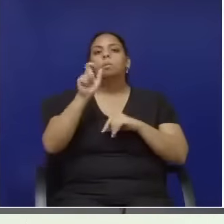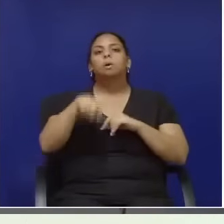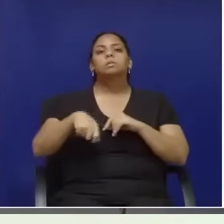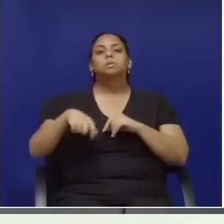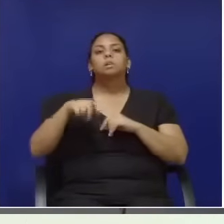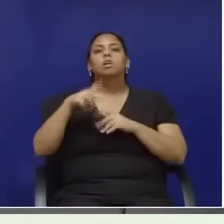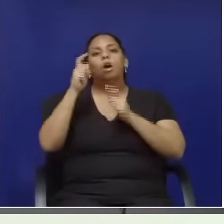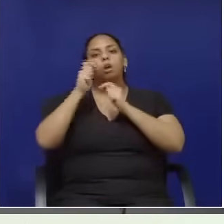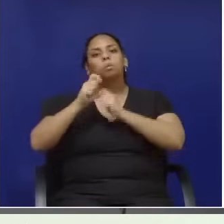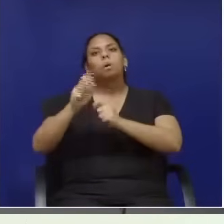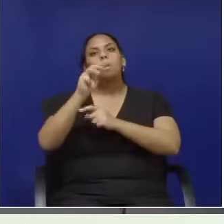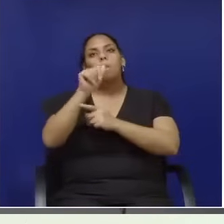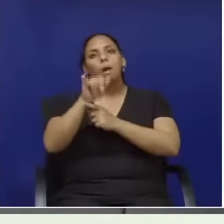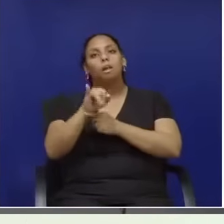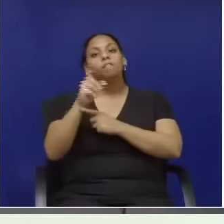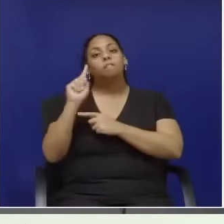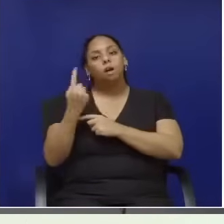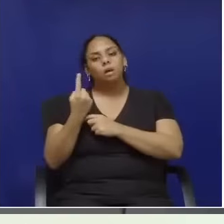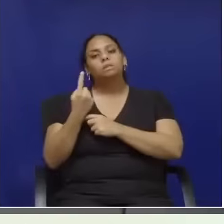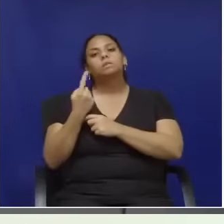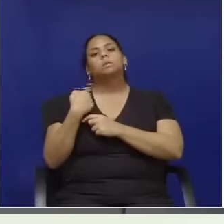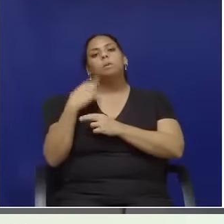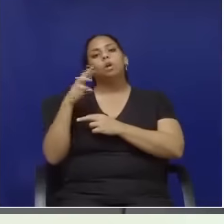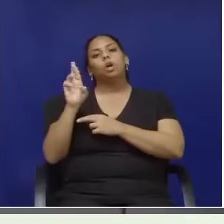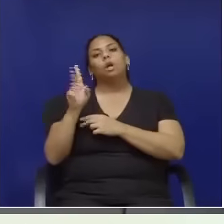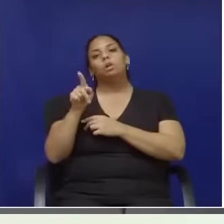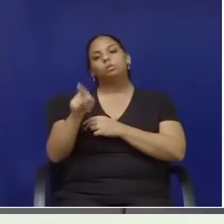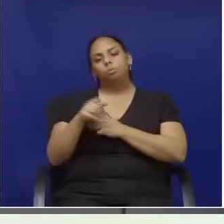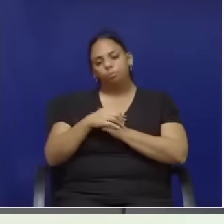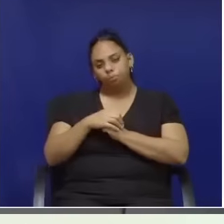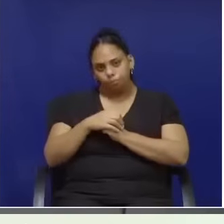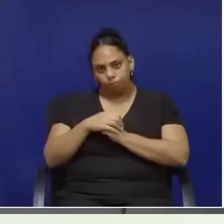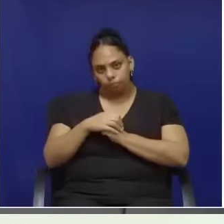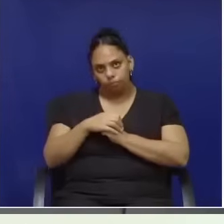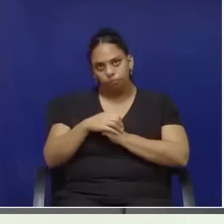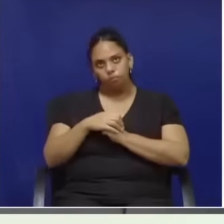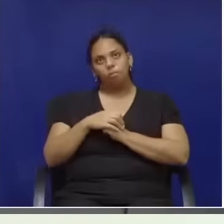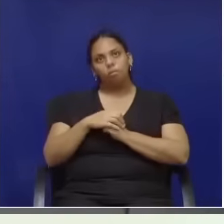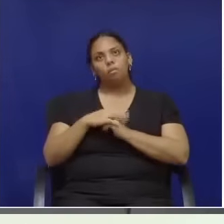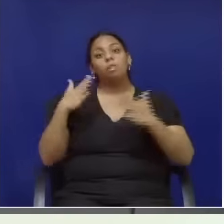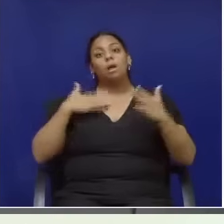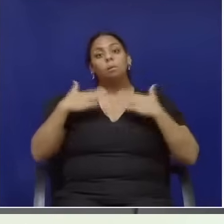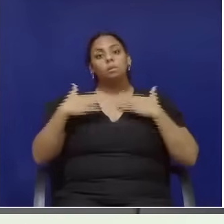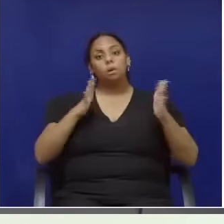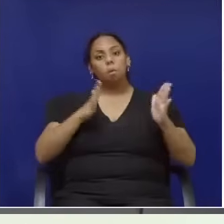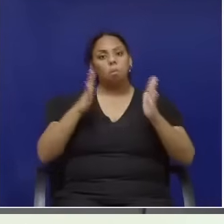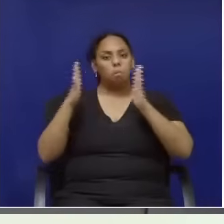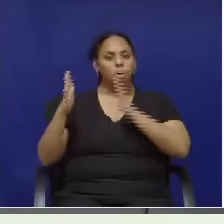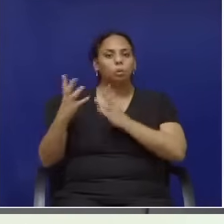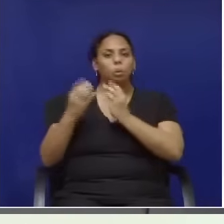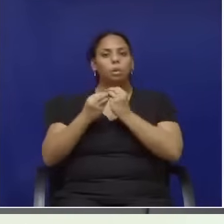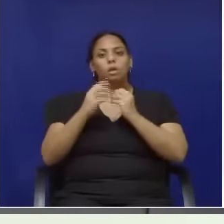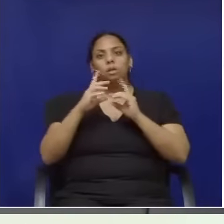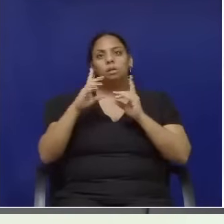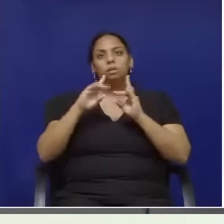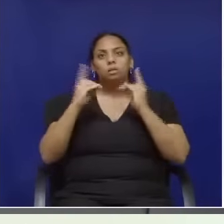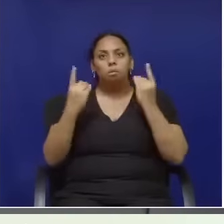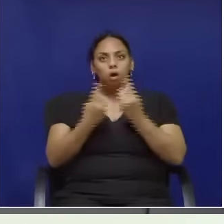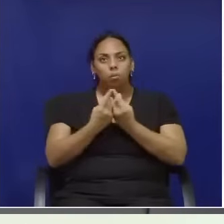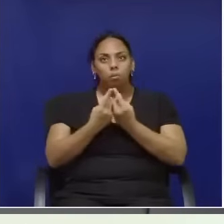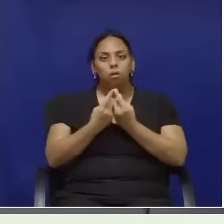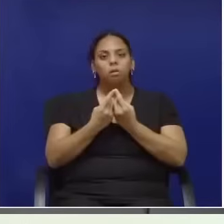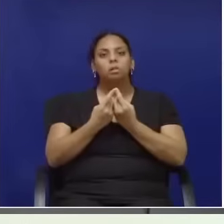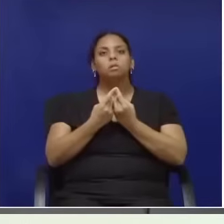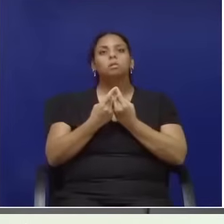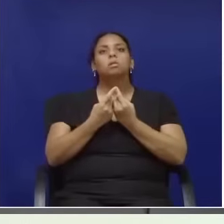Manyi, let's correct you. Firstly, while the administrative part was with the department, the functionality